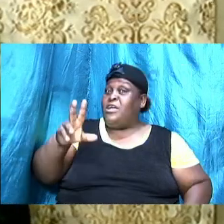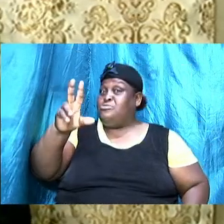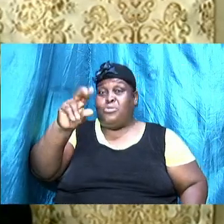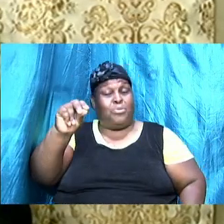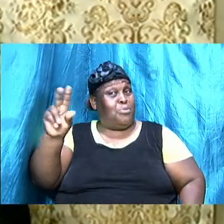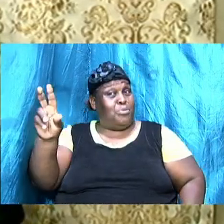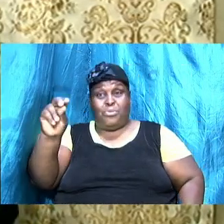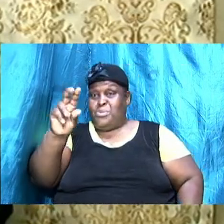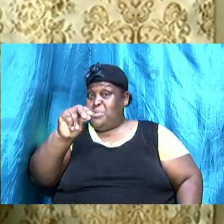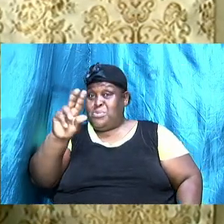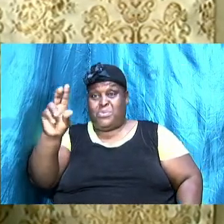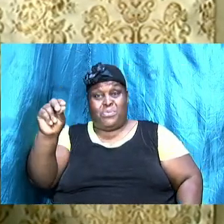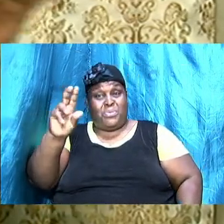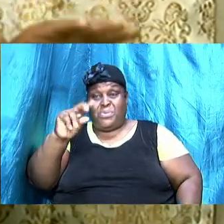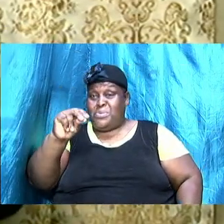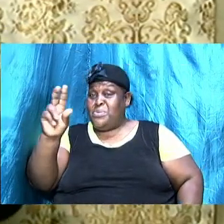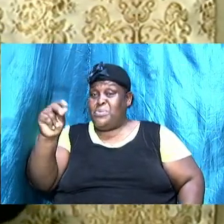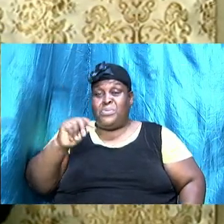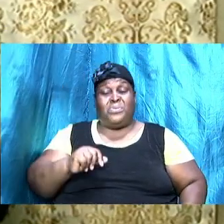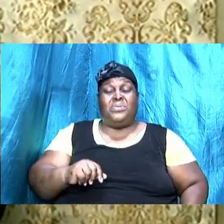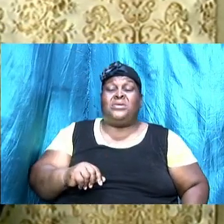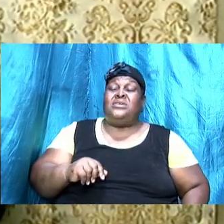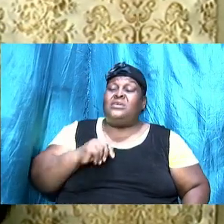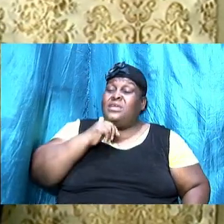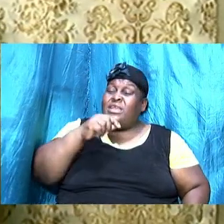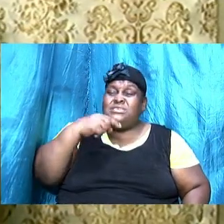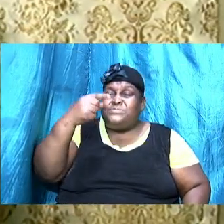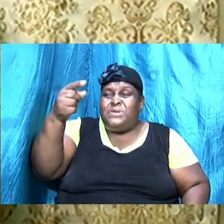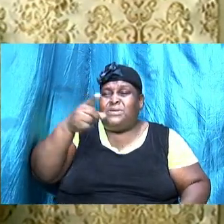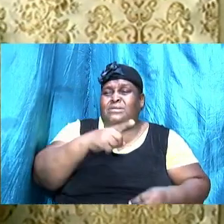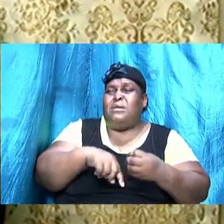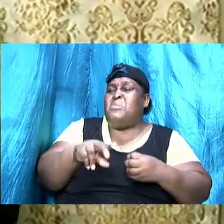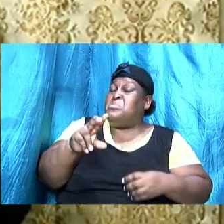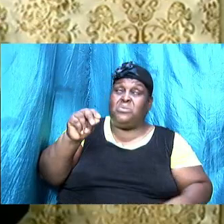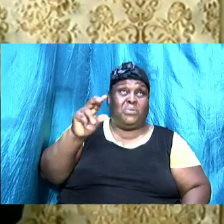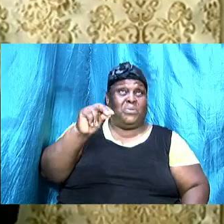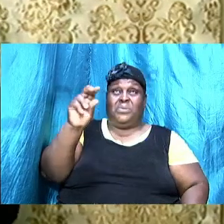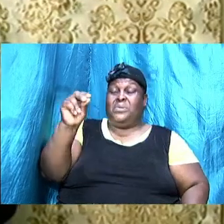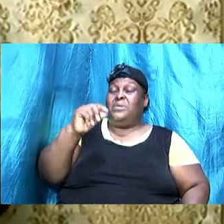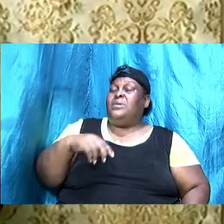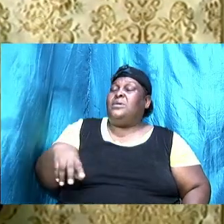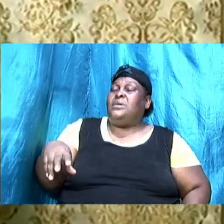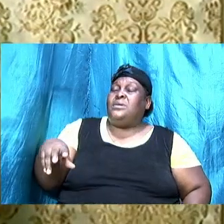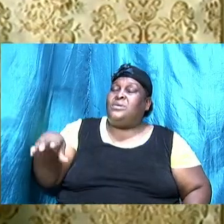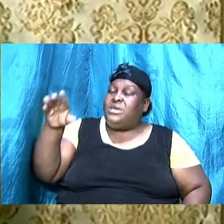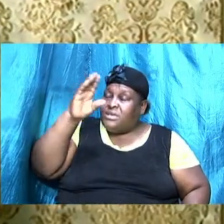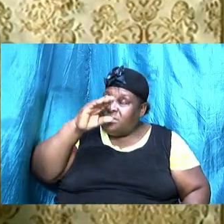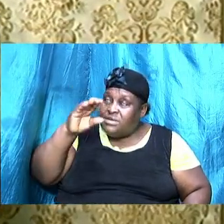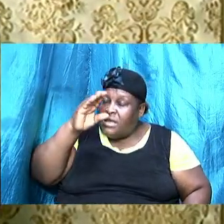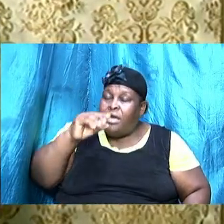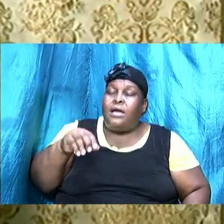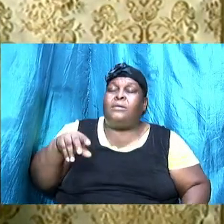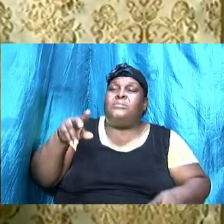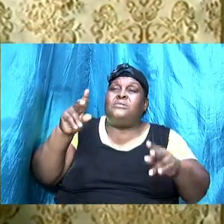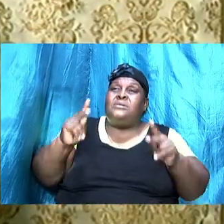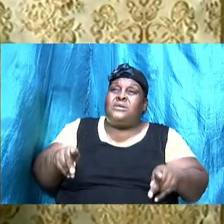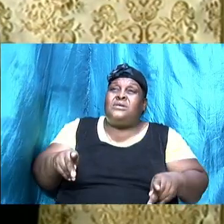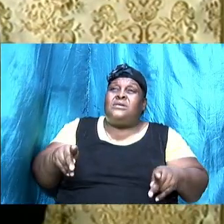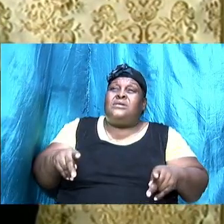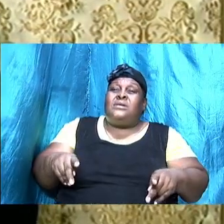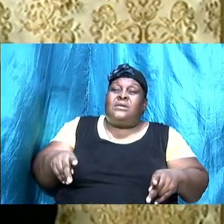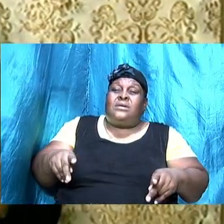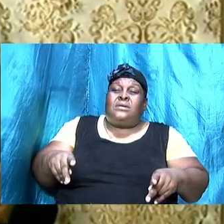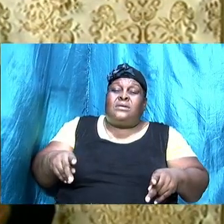This is not the time to go into that, so we're not talking about that. But we are talking about seeking and searching and praying to the point where